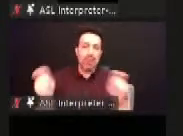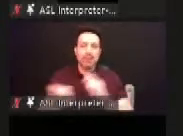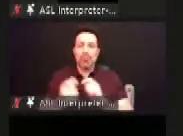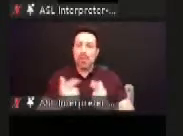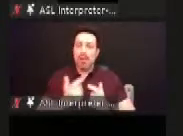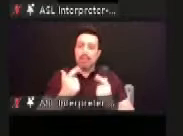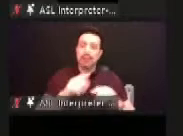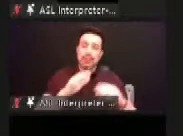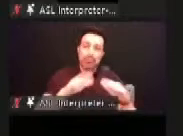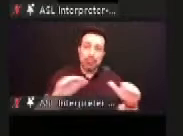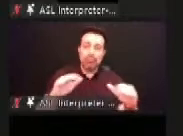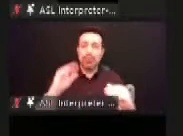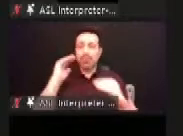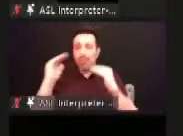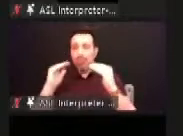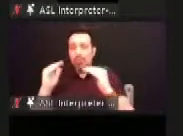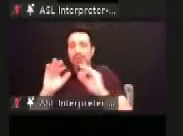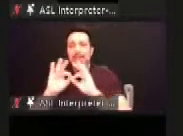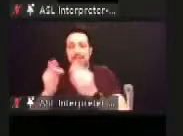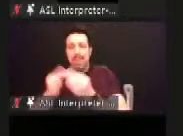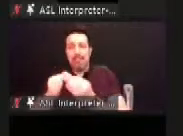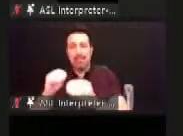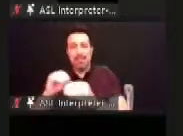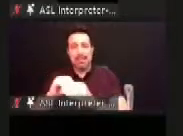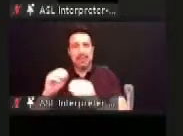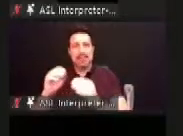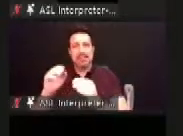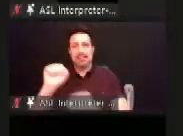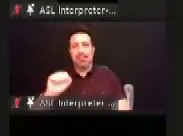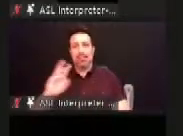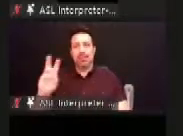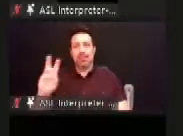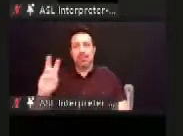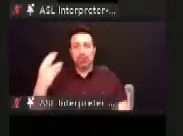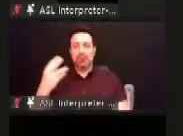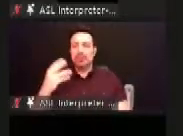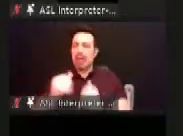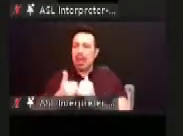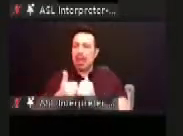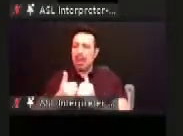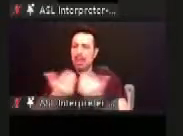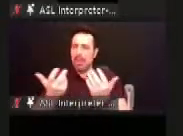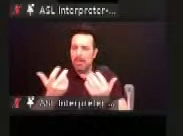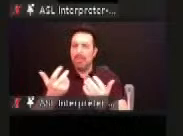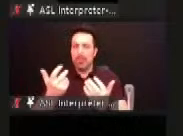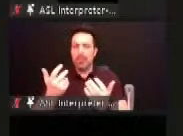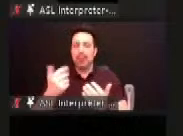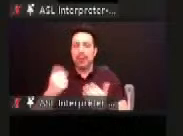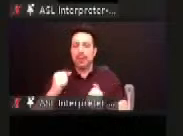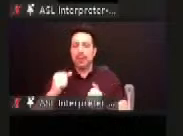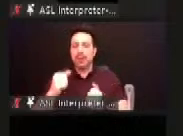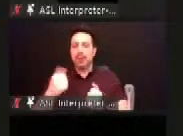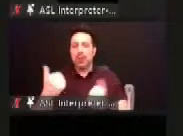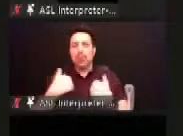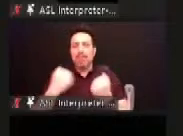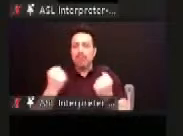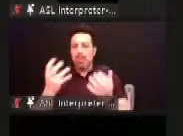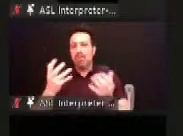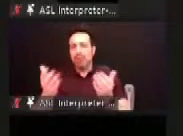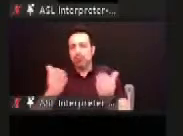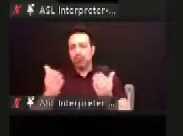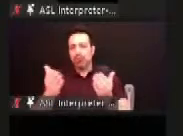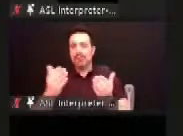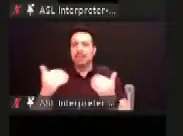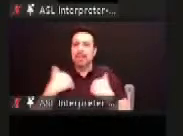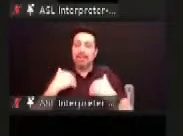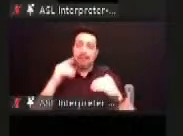adults, and families in the communities here in Southwest Washington. And how we do that is we have multiple services. So we have